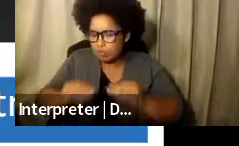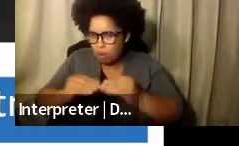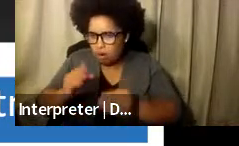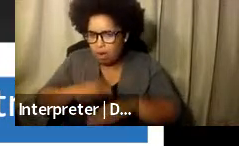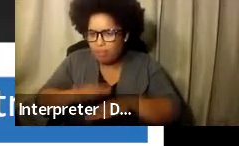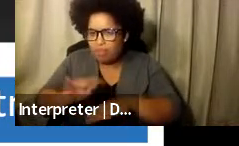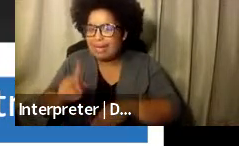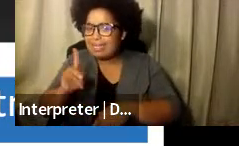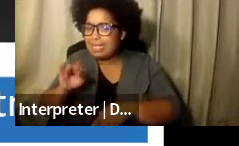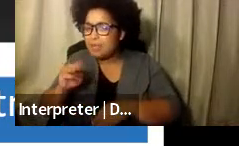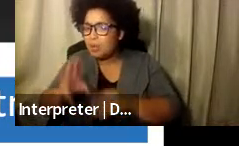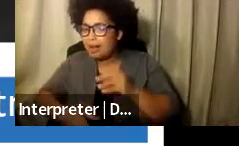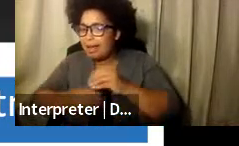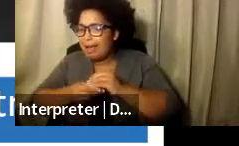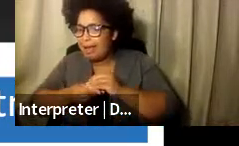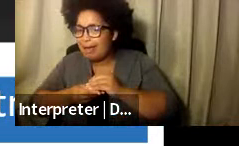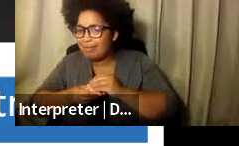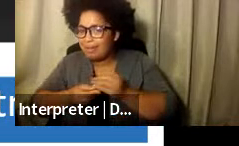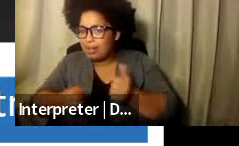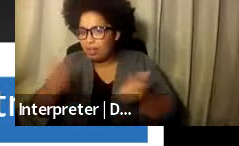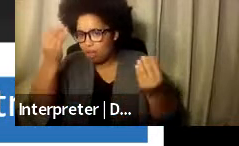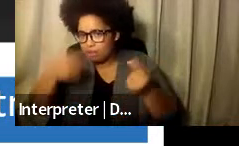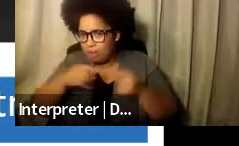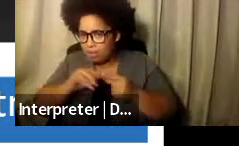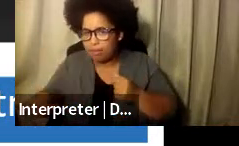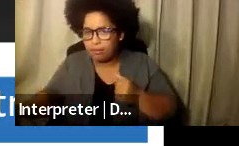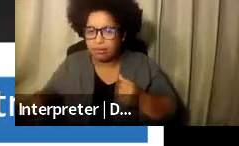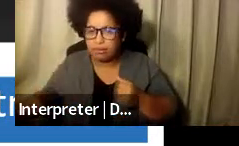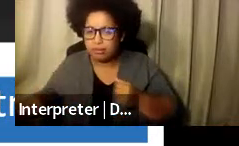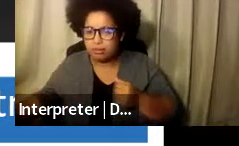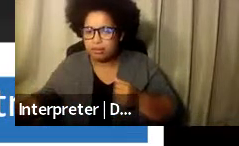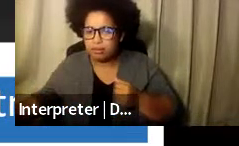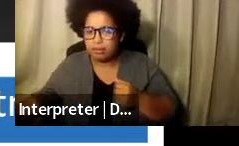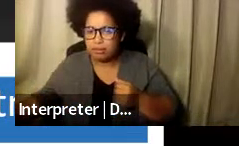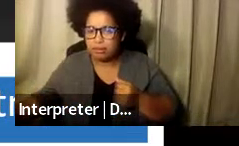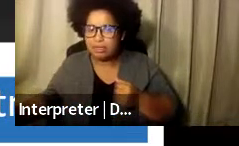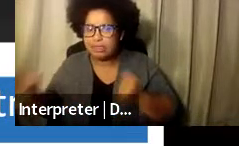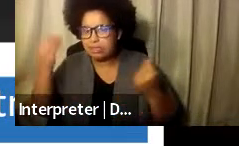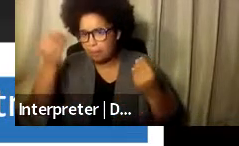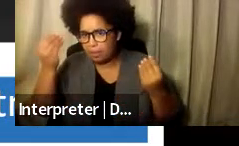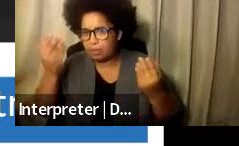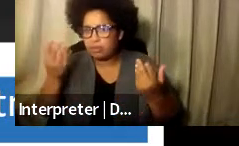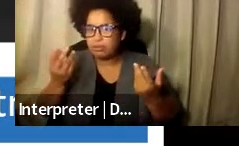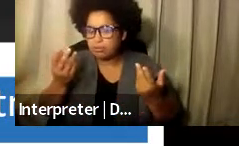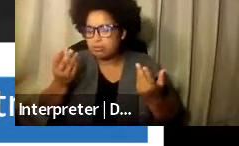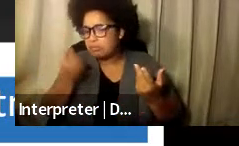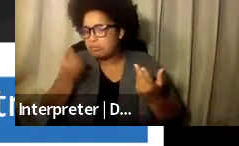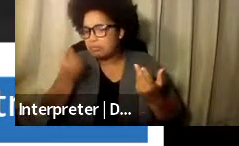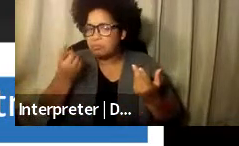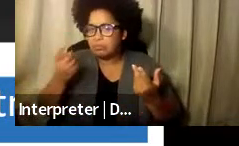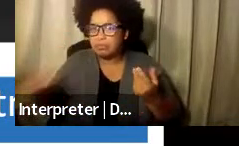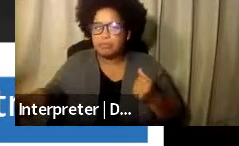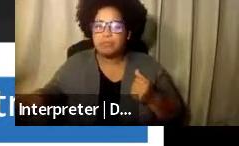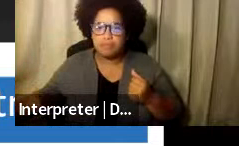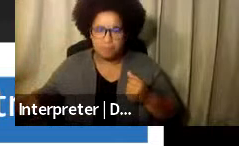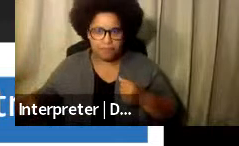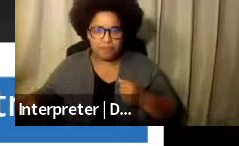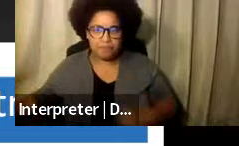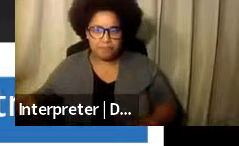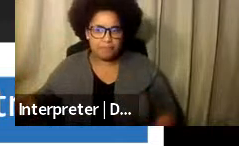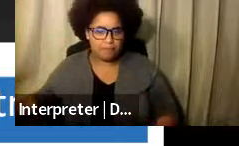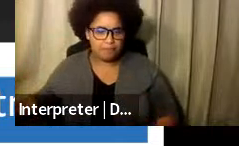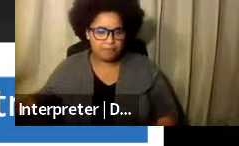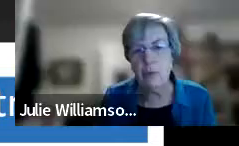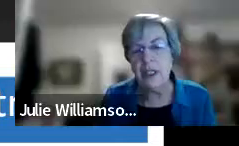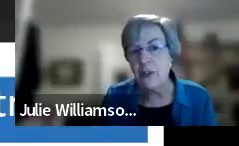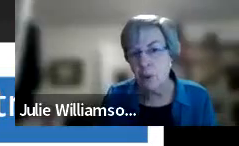Kimmy, if you have any thoughts on that, or it is something, and I think what you described is exactly right